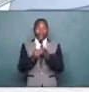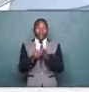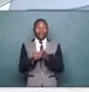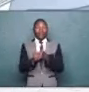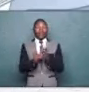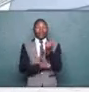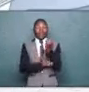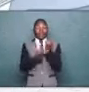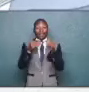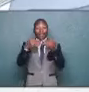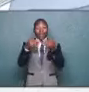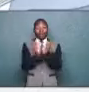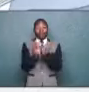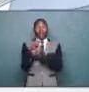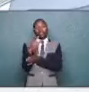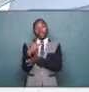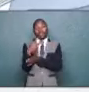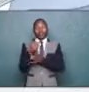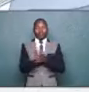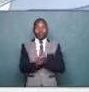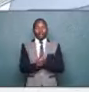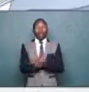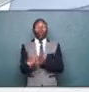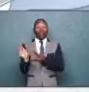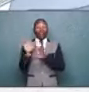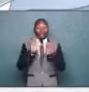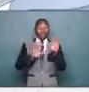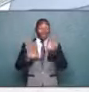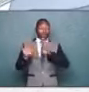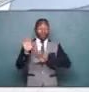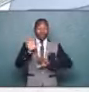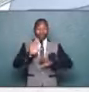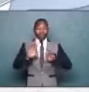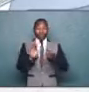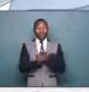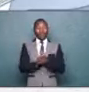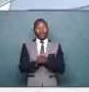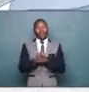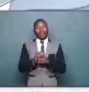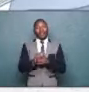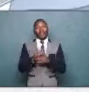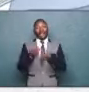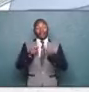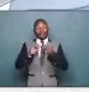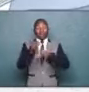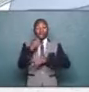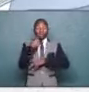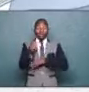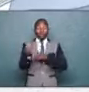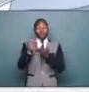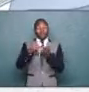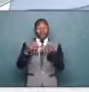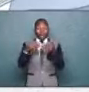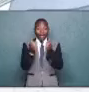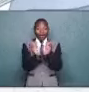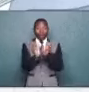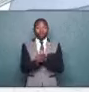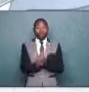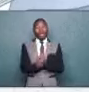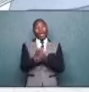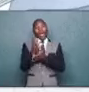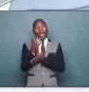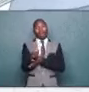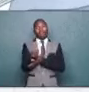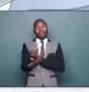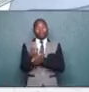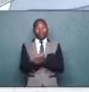district councils. Number 2, whether. A decision was made to include councils that have both